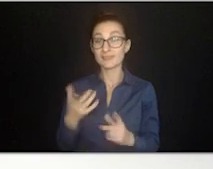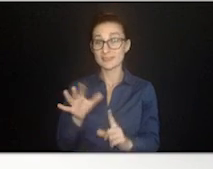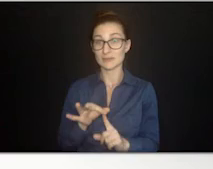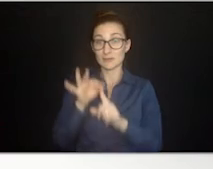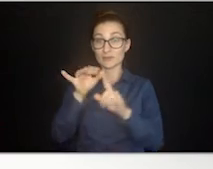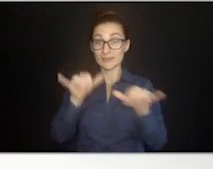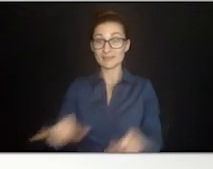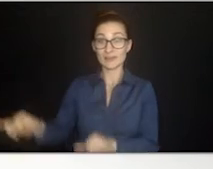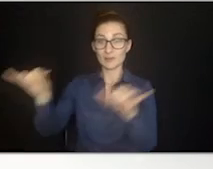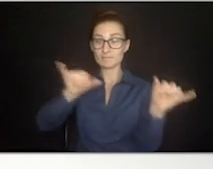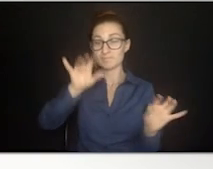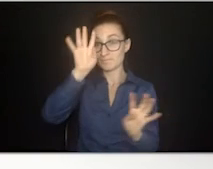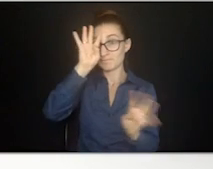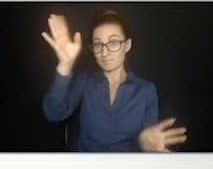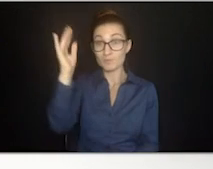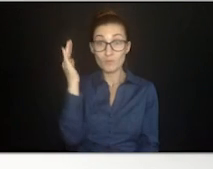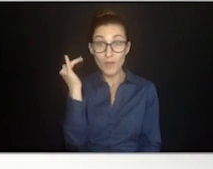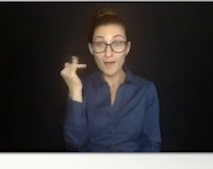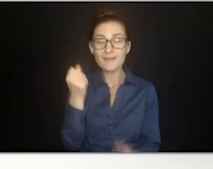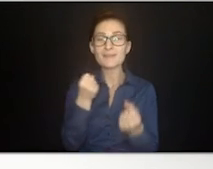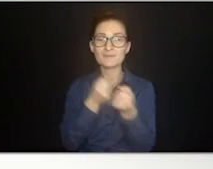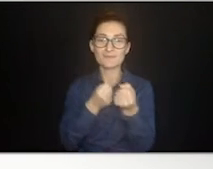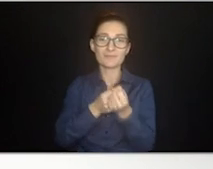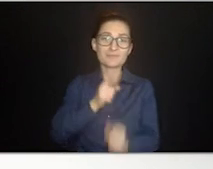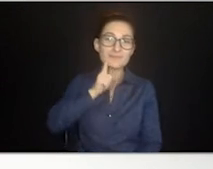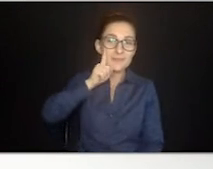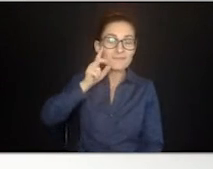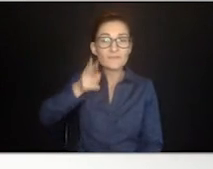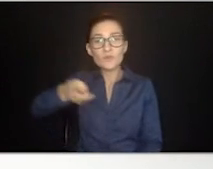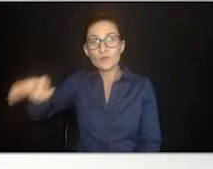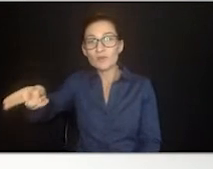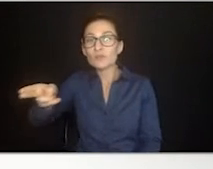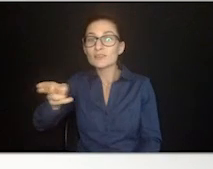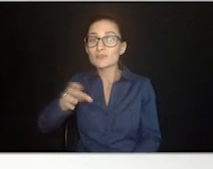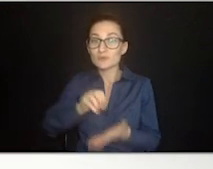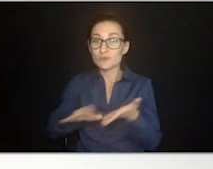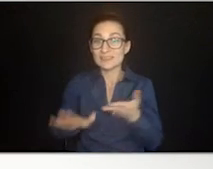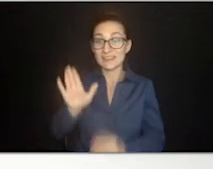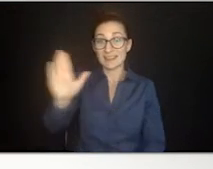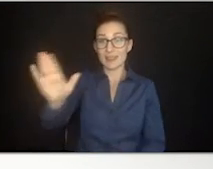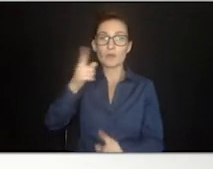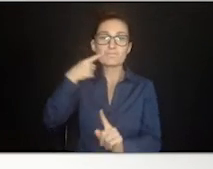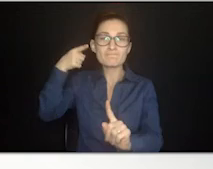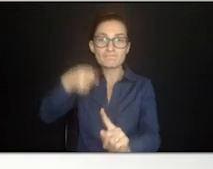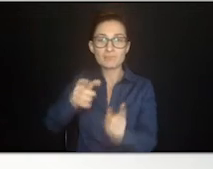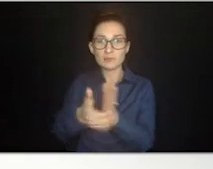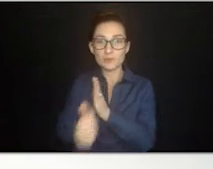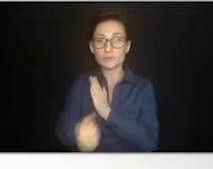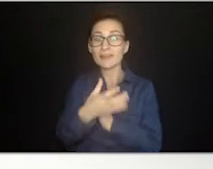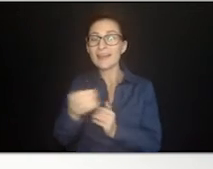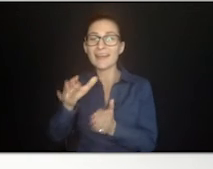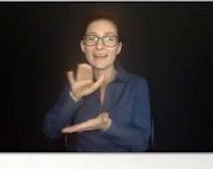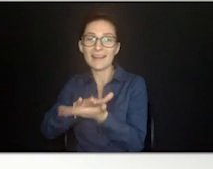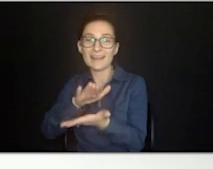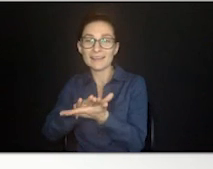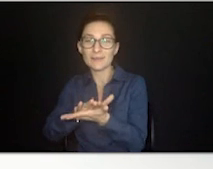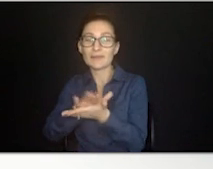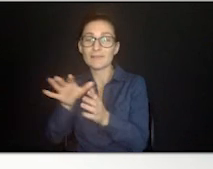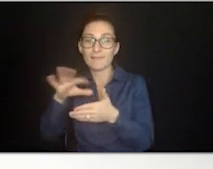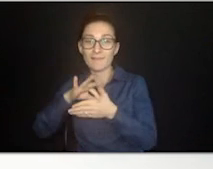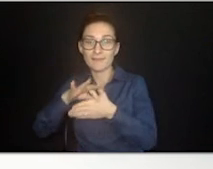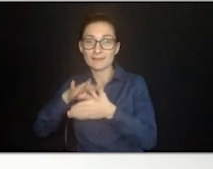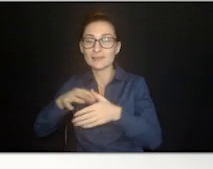standards have been created to support students who are deaf and hard of hearing to target skills and academic content to promote